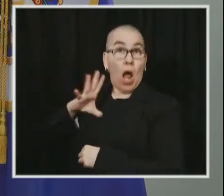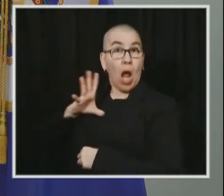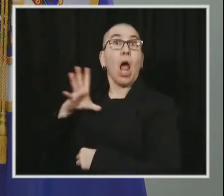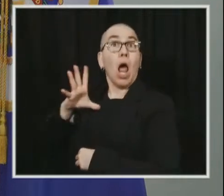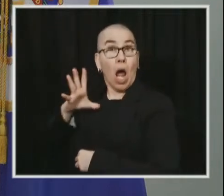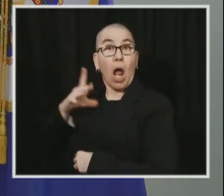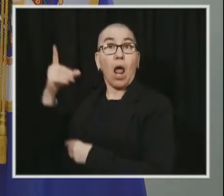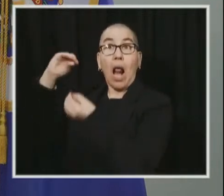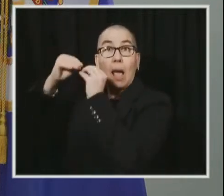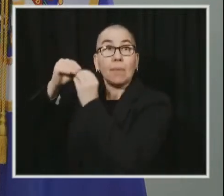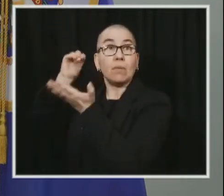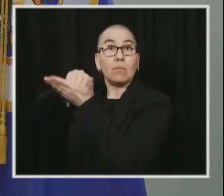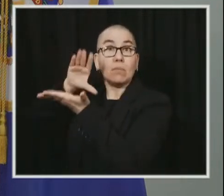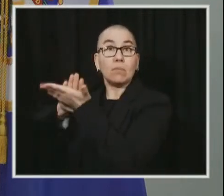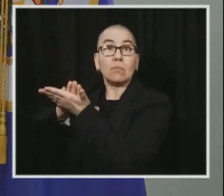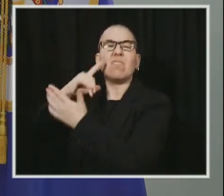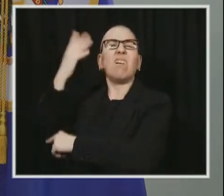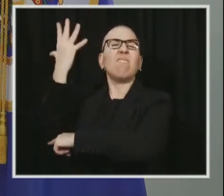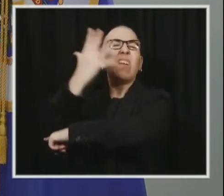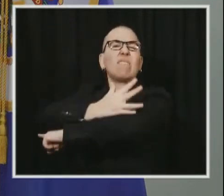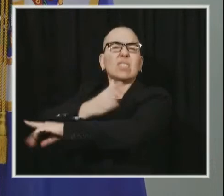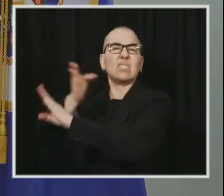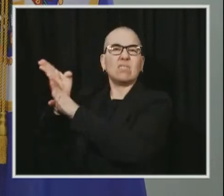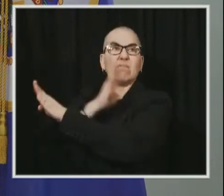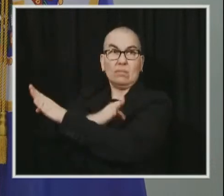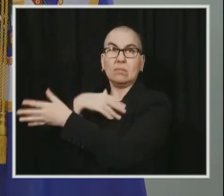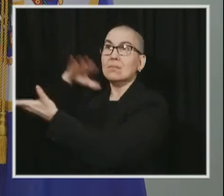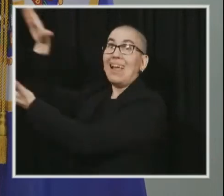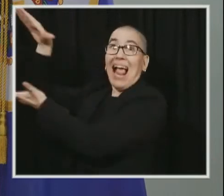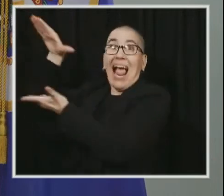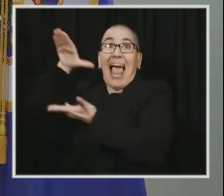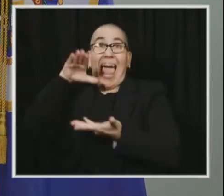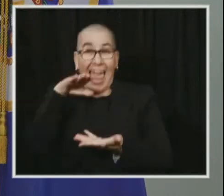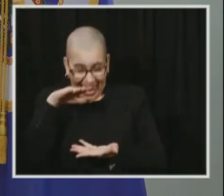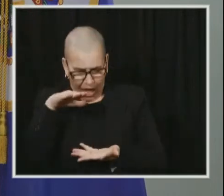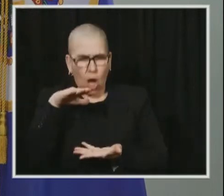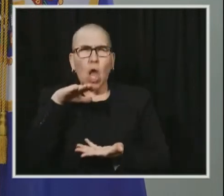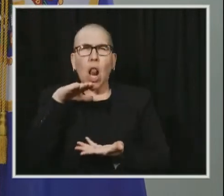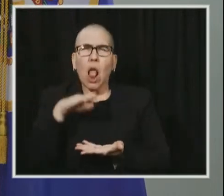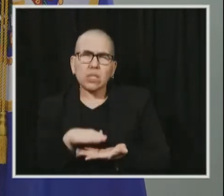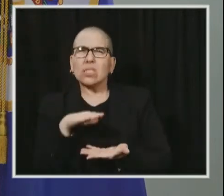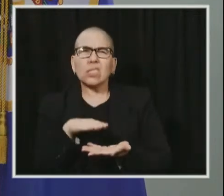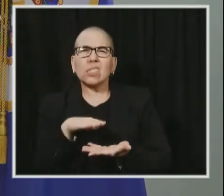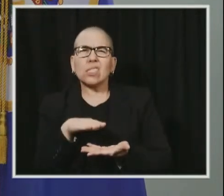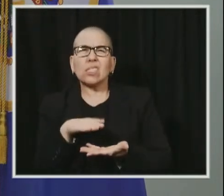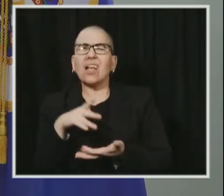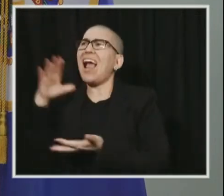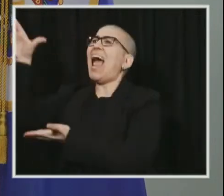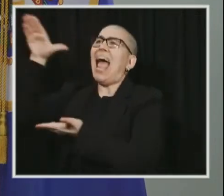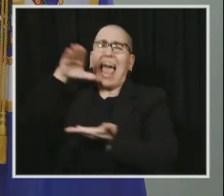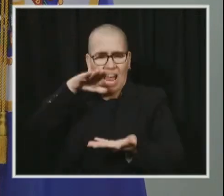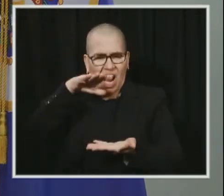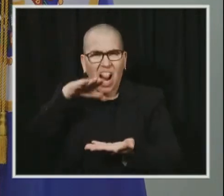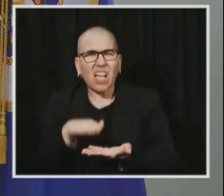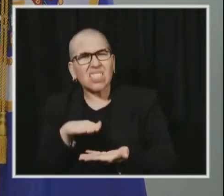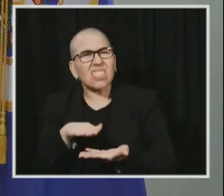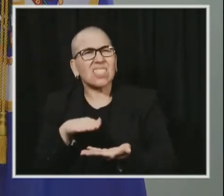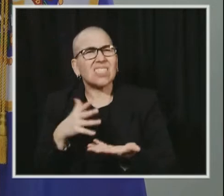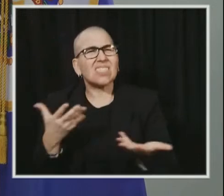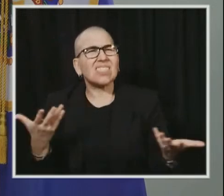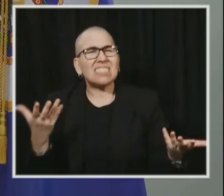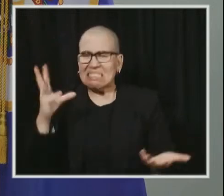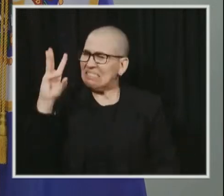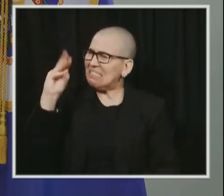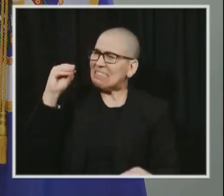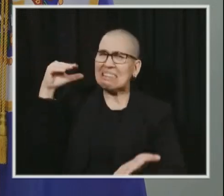5-day lead time that we could get that, and then we were getting about 60,000 a week. Now think about that number, 60,000 a week, and our goal is to